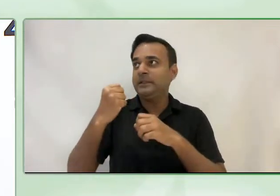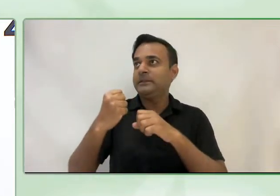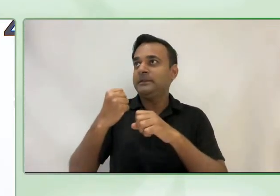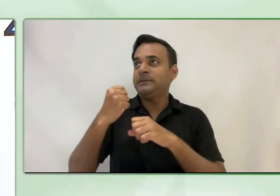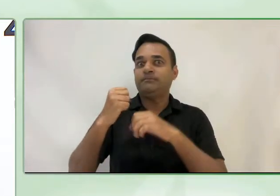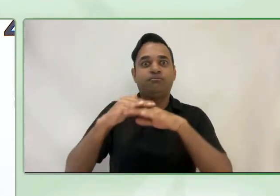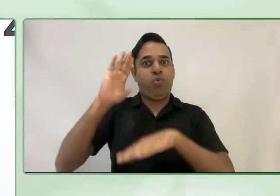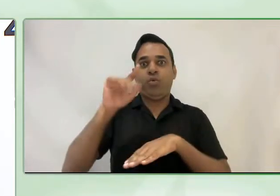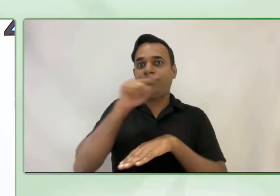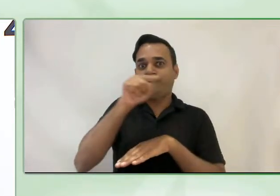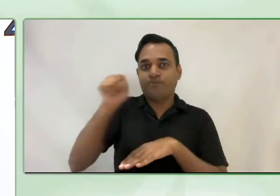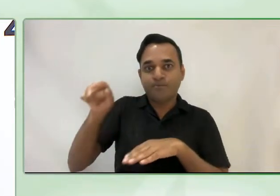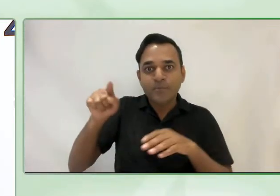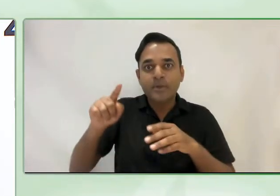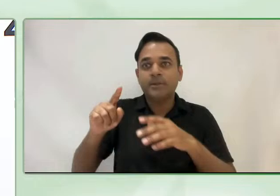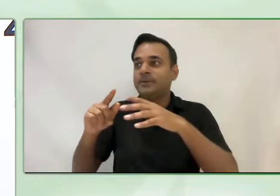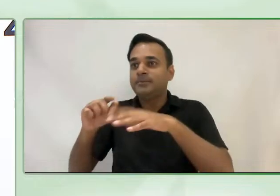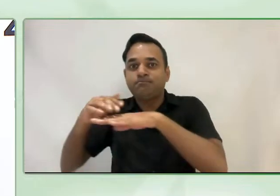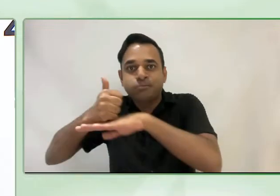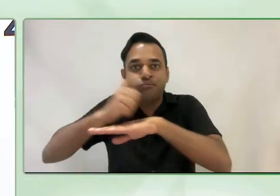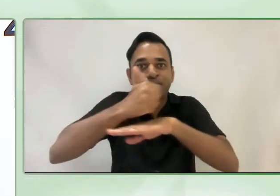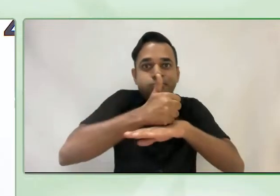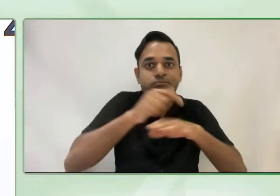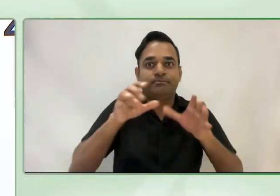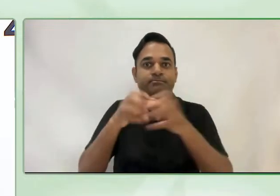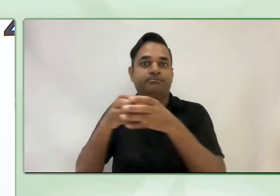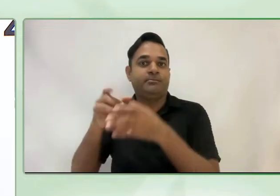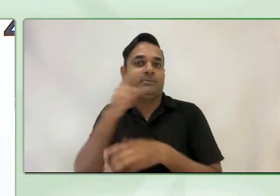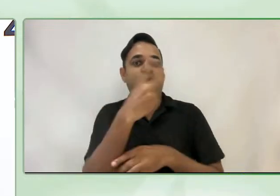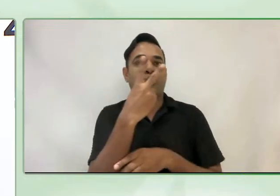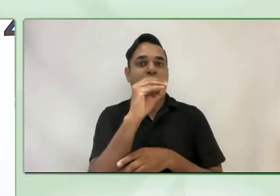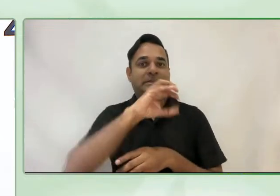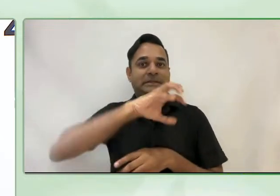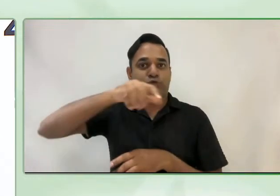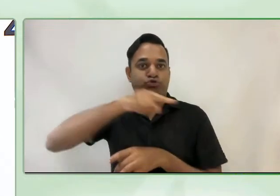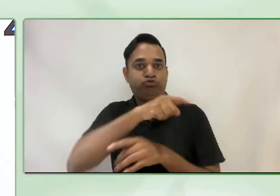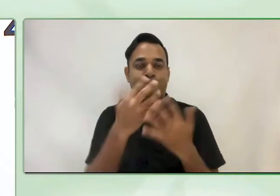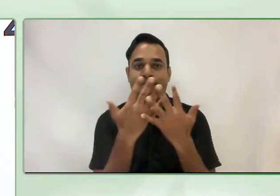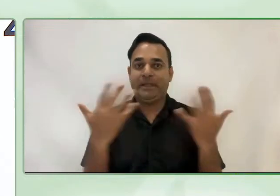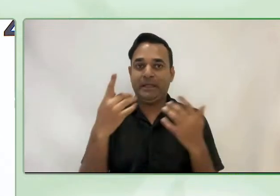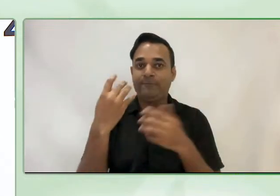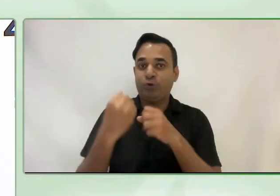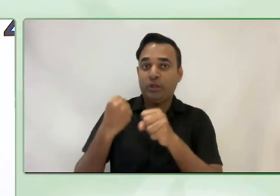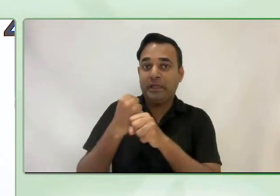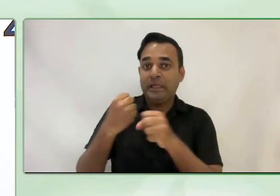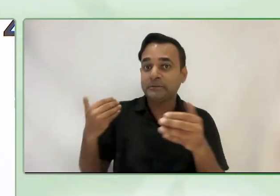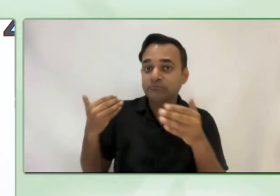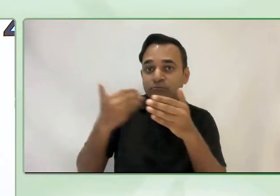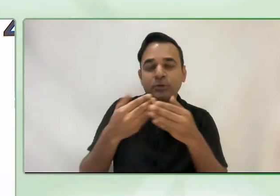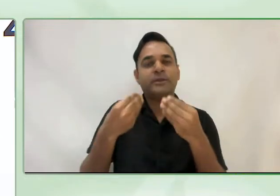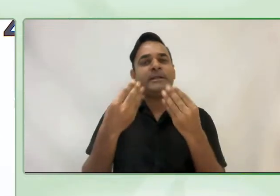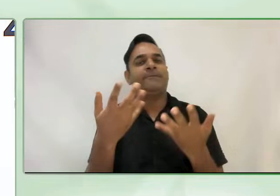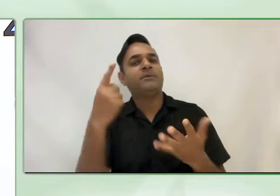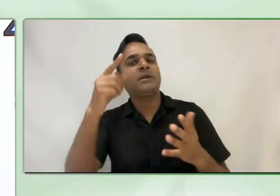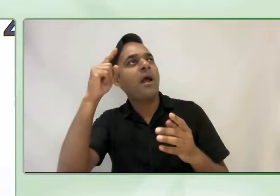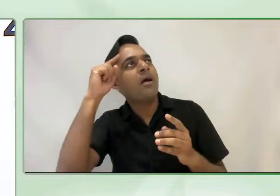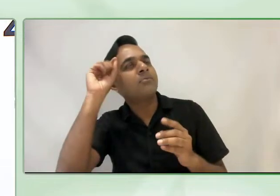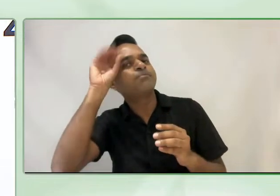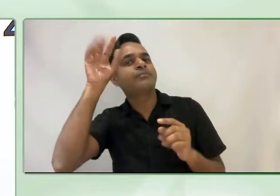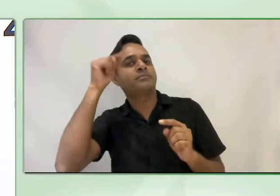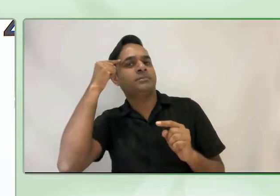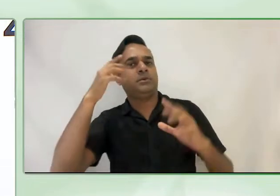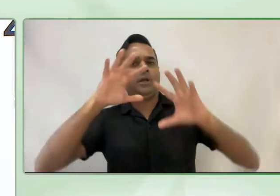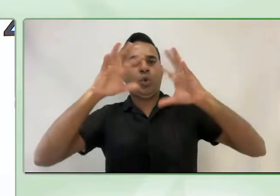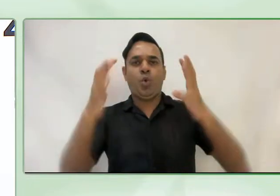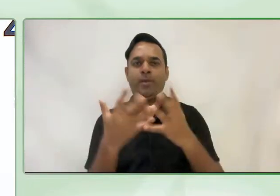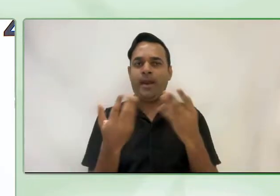Pakistan, India, so really from very many different countries. So I guess everyone would like to know how to apply and what the Discover